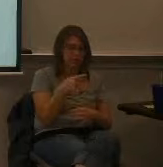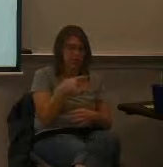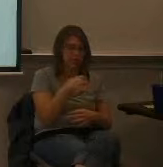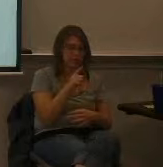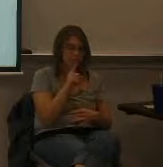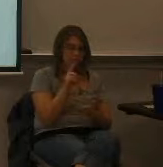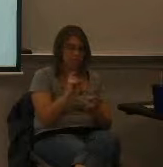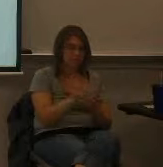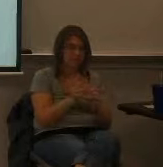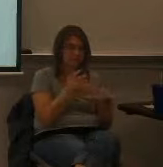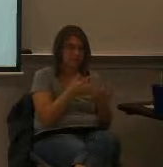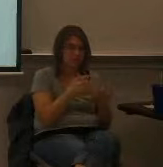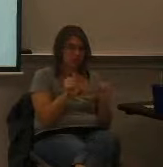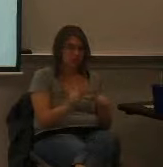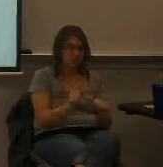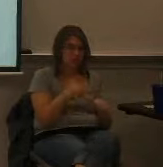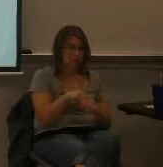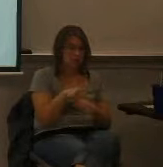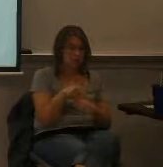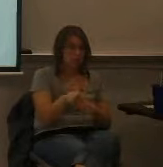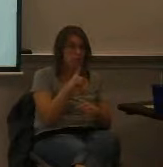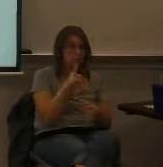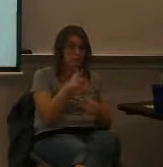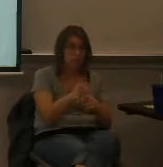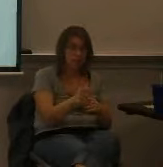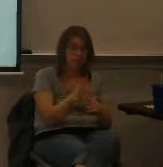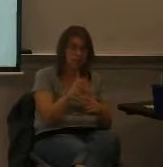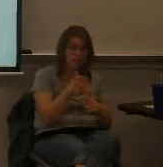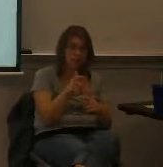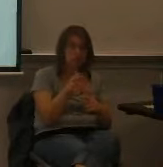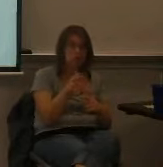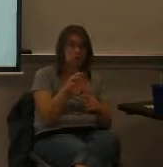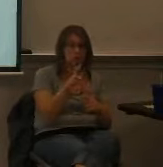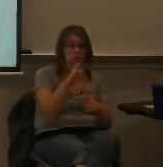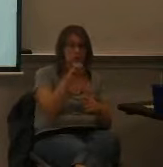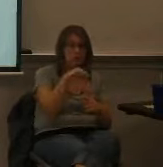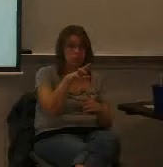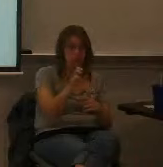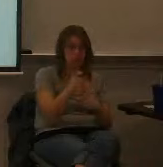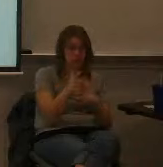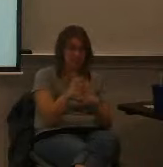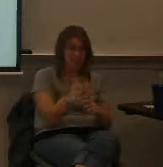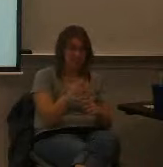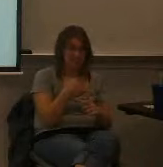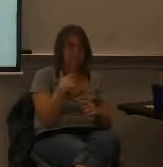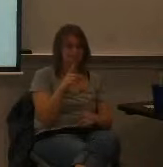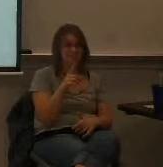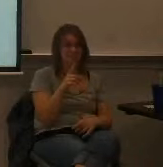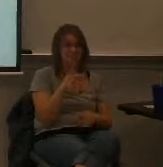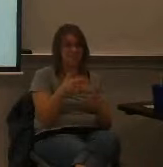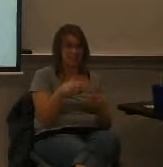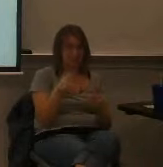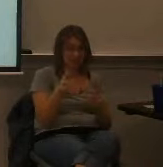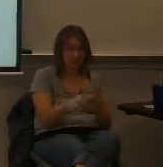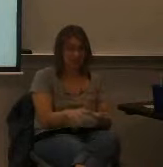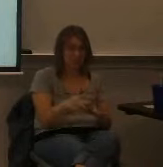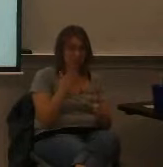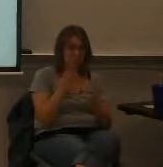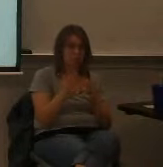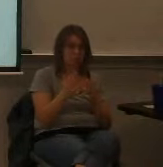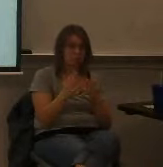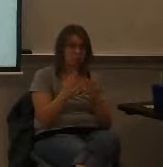that are adapted to being in there real fast, those R species, reproducing fast, have diaposing eggs,